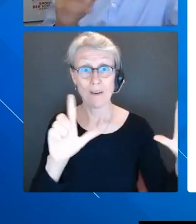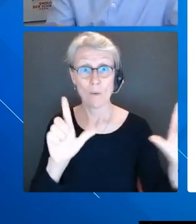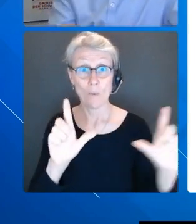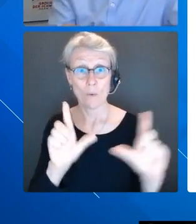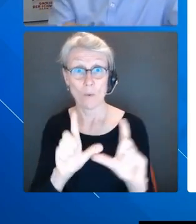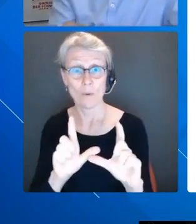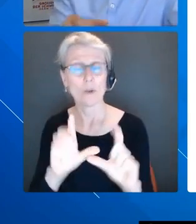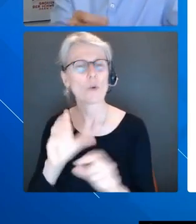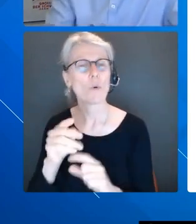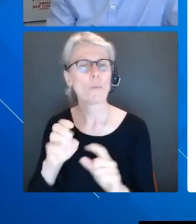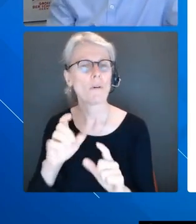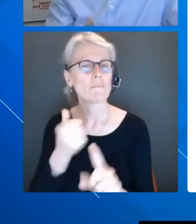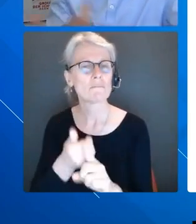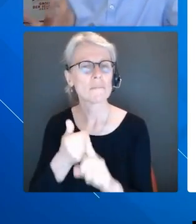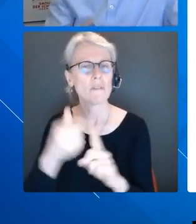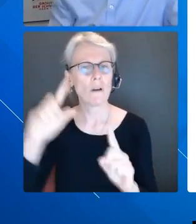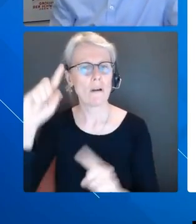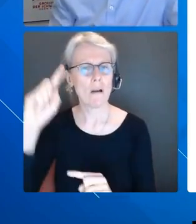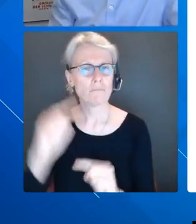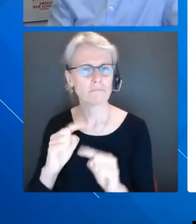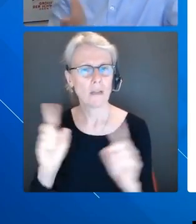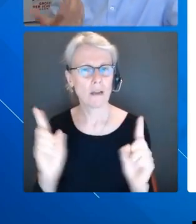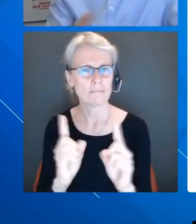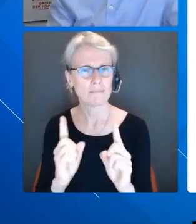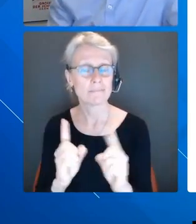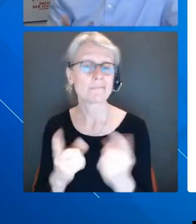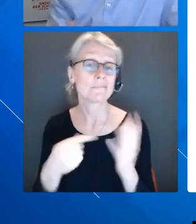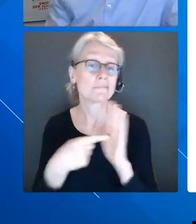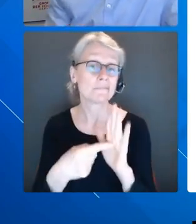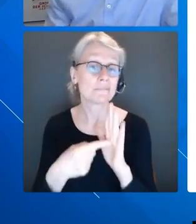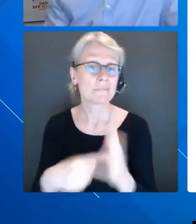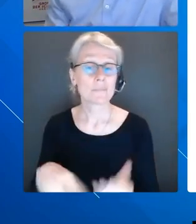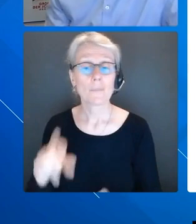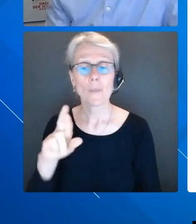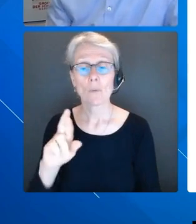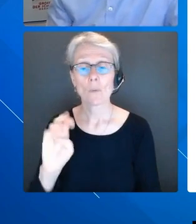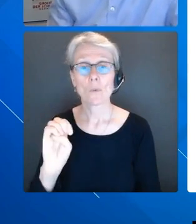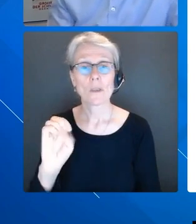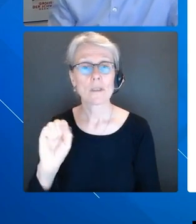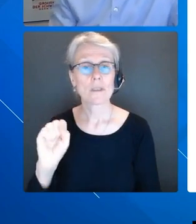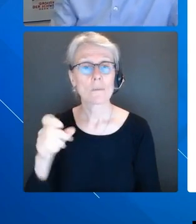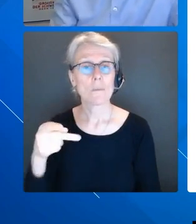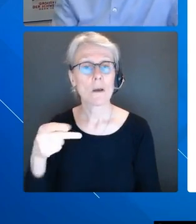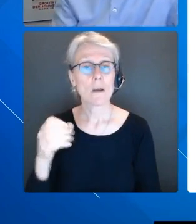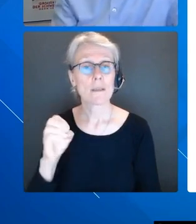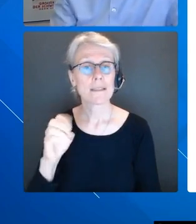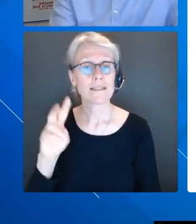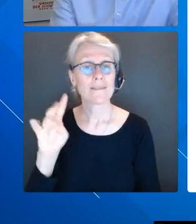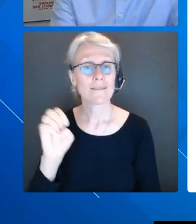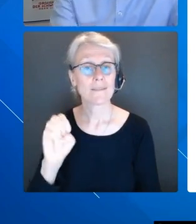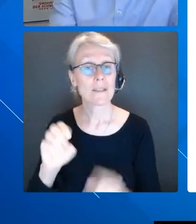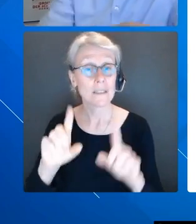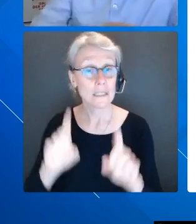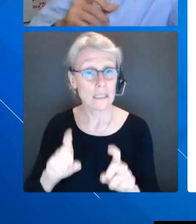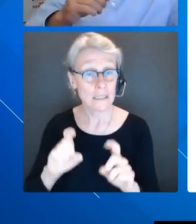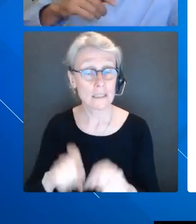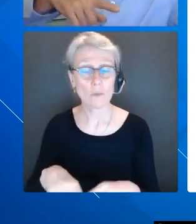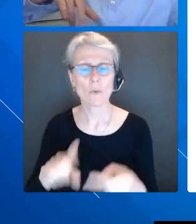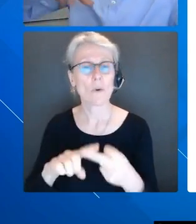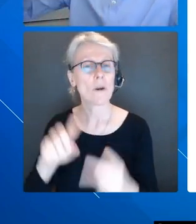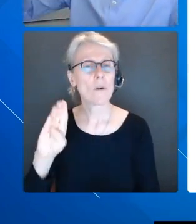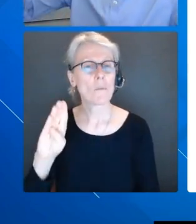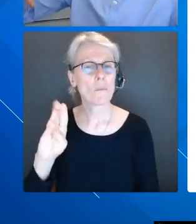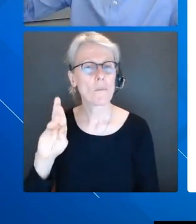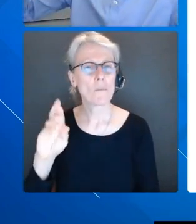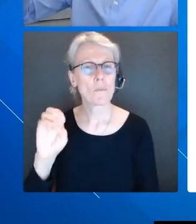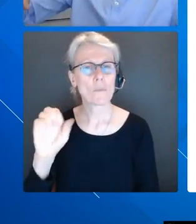are applications you can use. If you Google like responsive testing or responsive breakpoint testing, there are